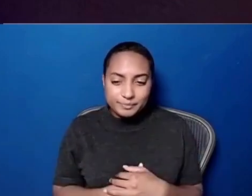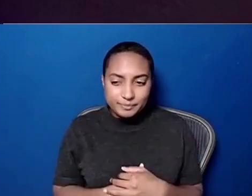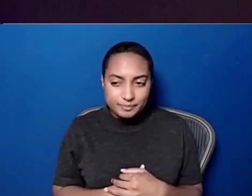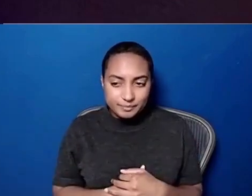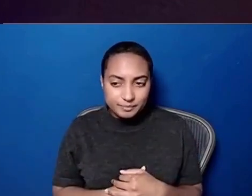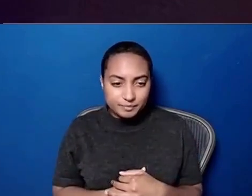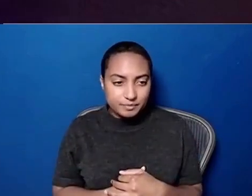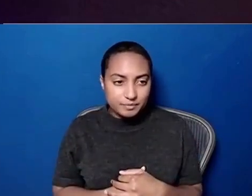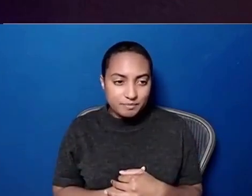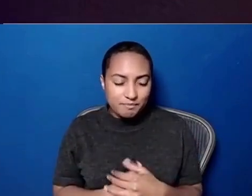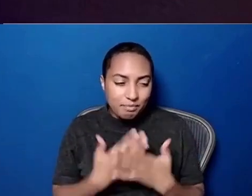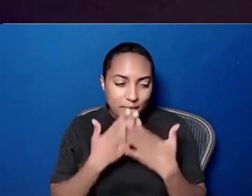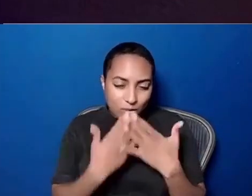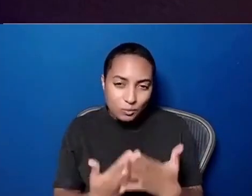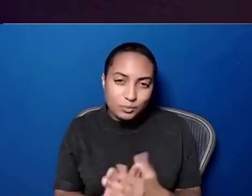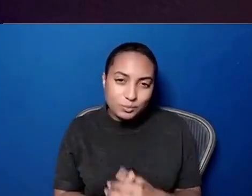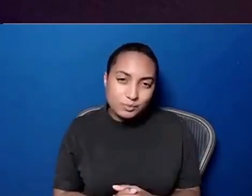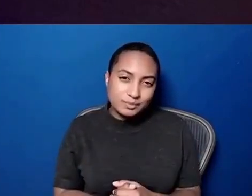Thank you.